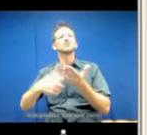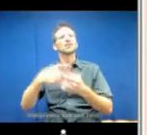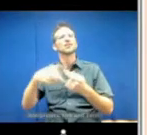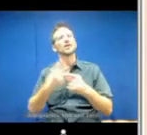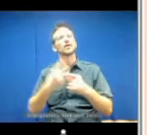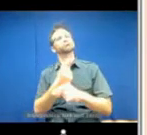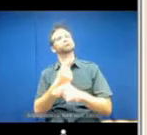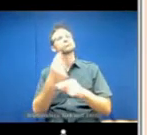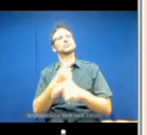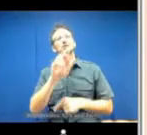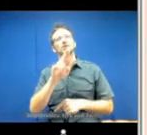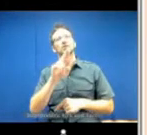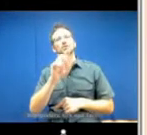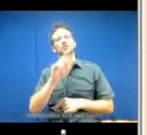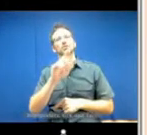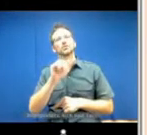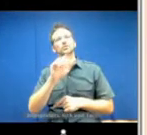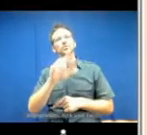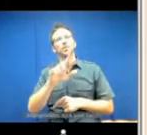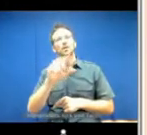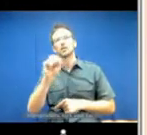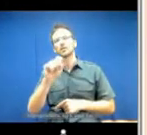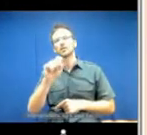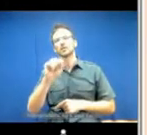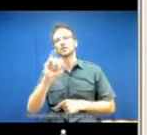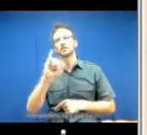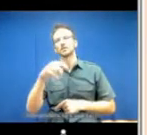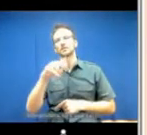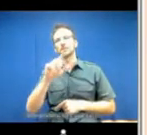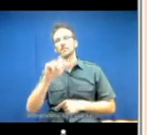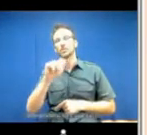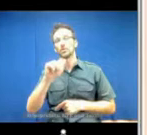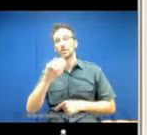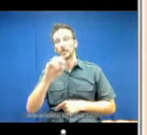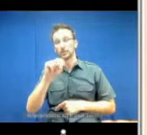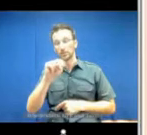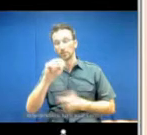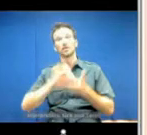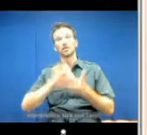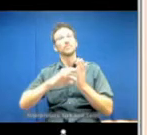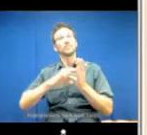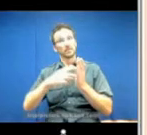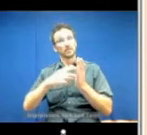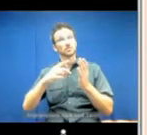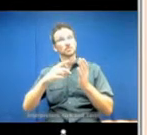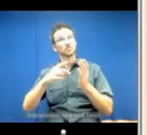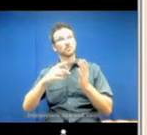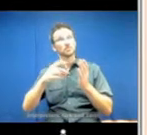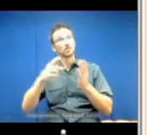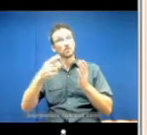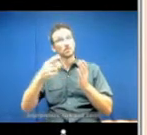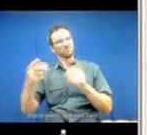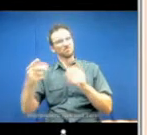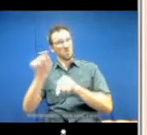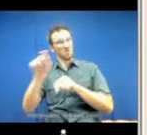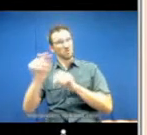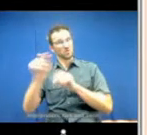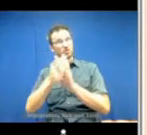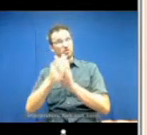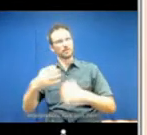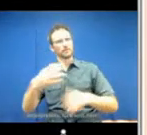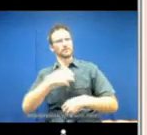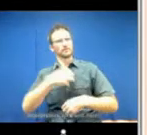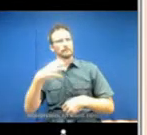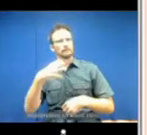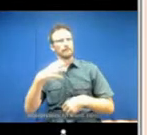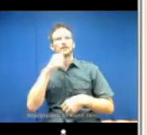They're referring to the ability to object without having to follow the formal rules of evidence